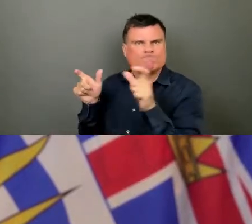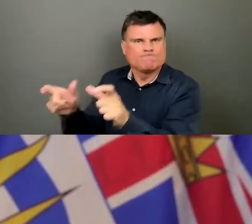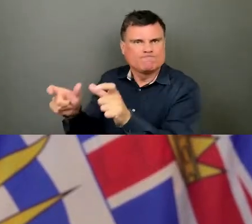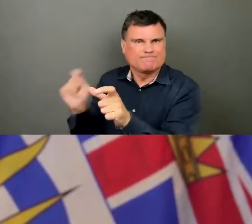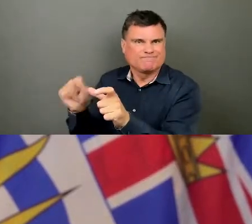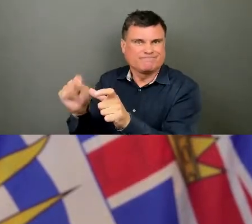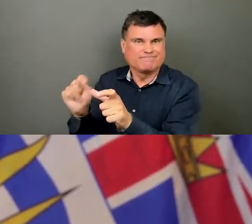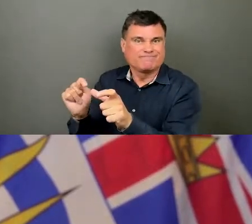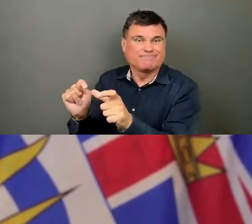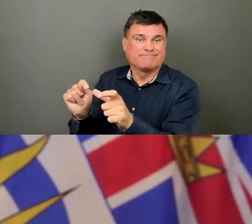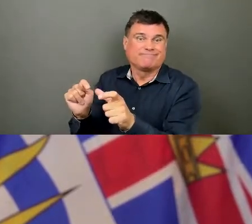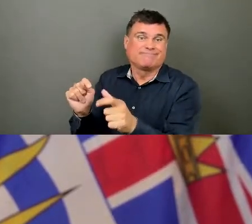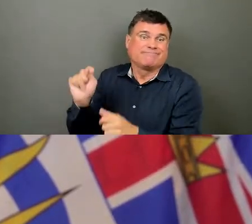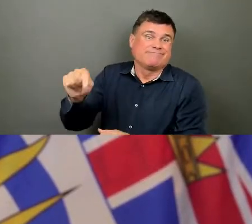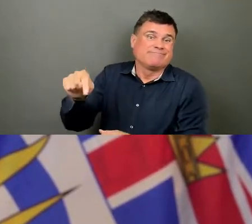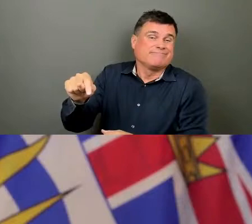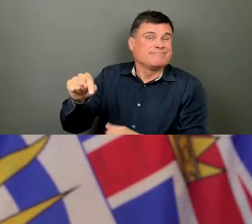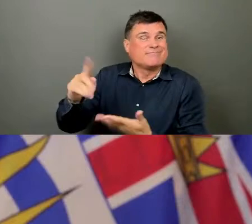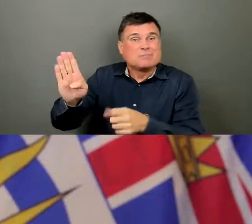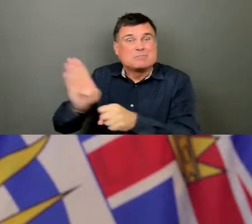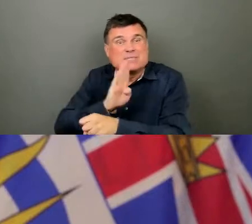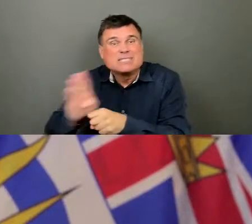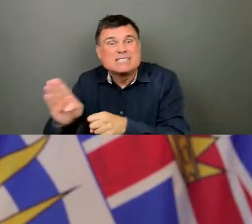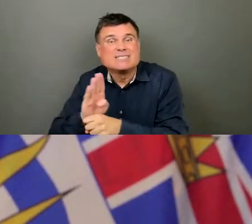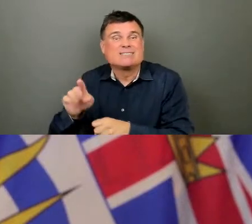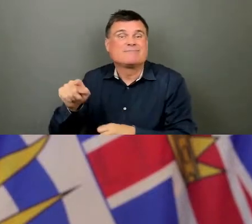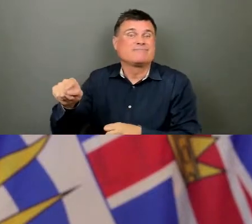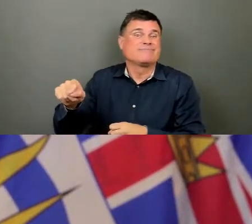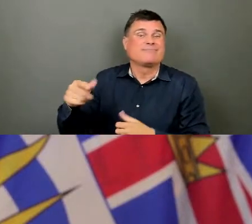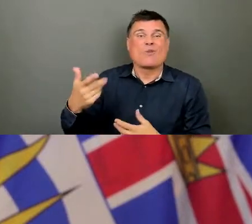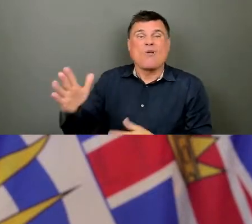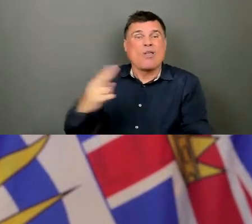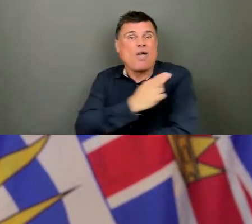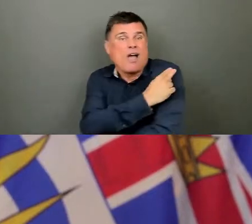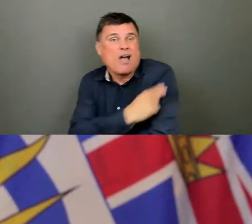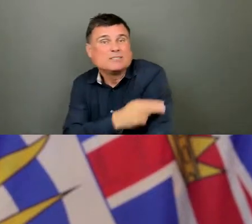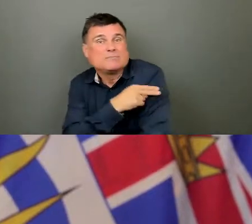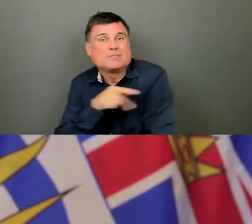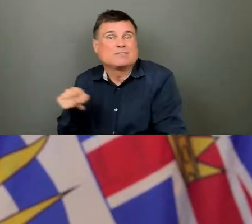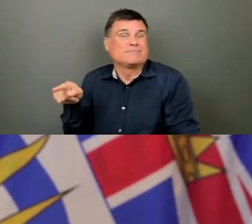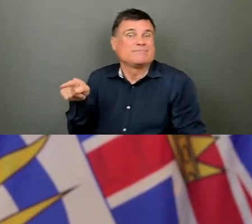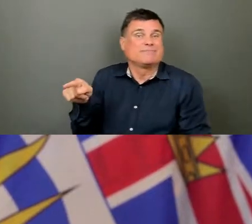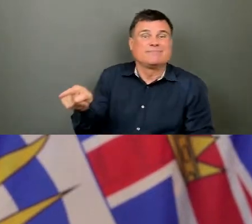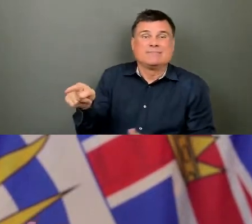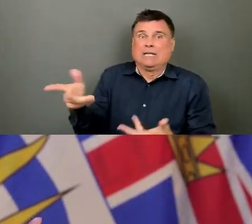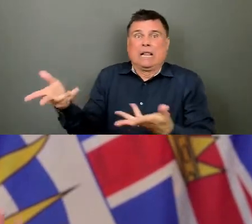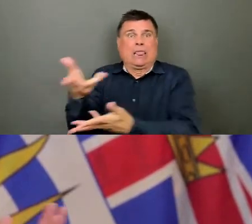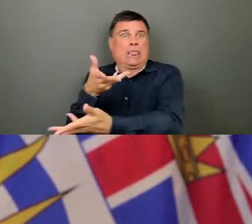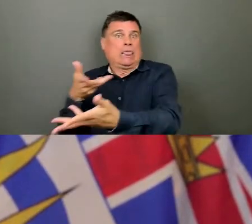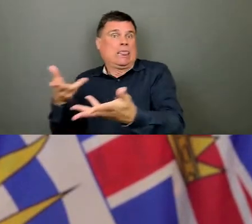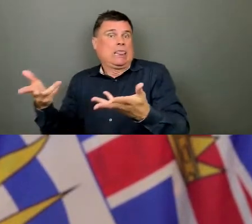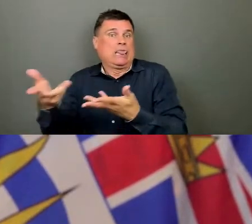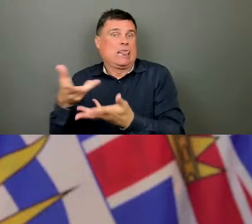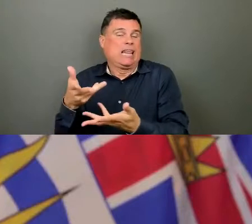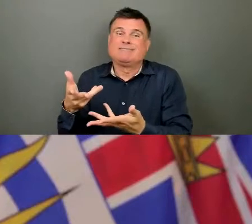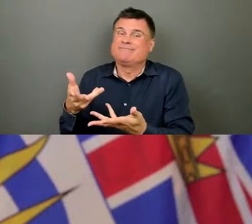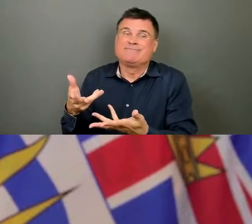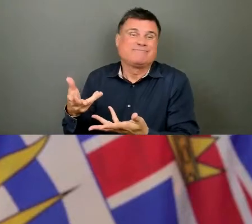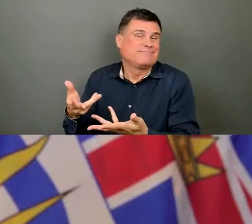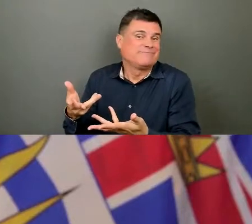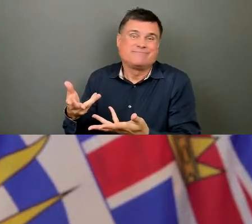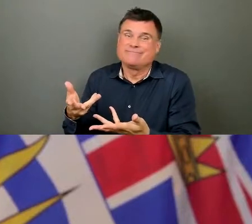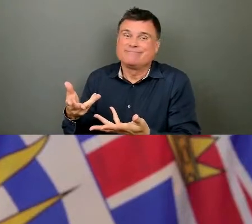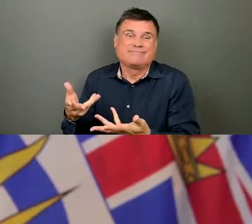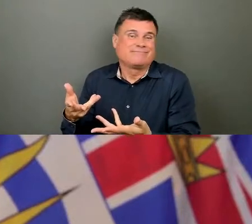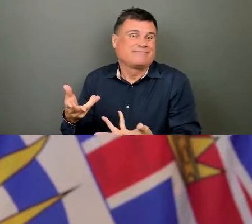it's businesses being able to operate or the healthcare system. And sadly, us, like across